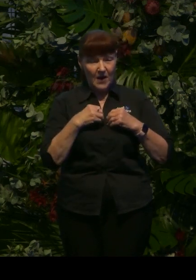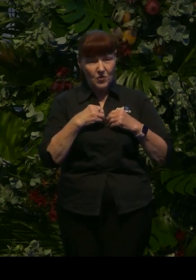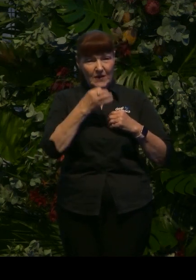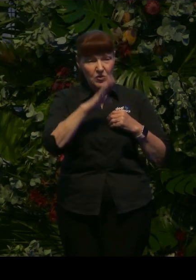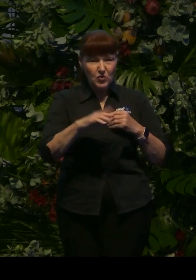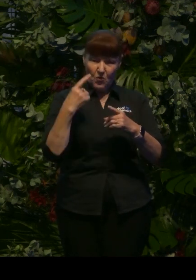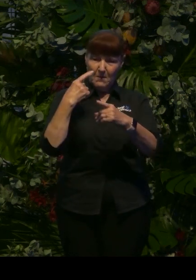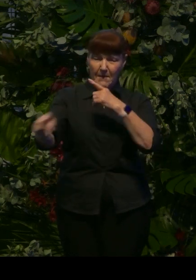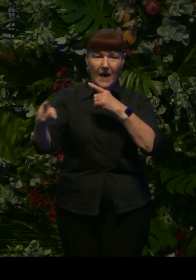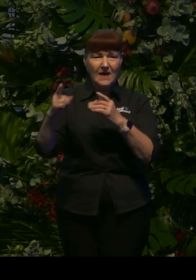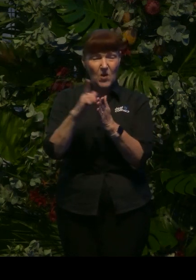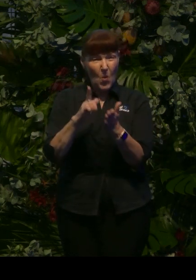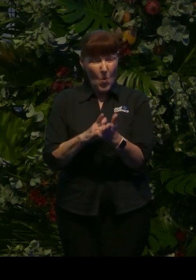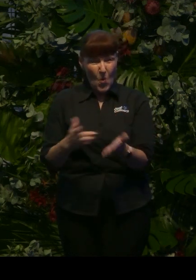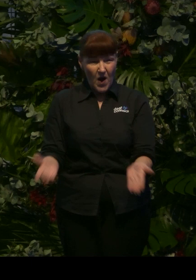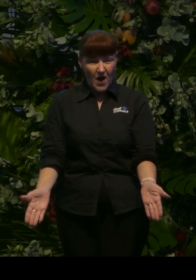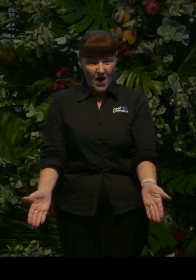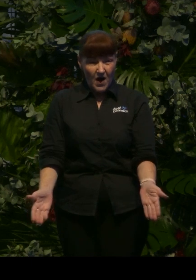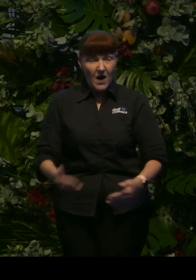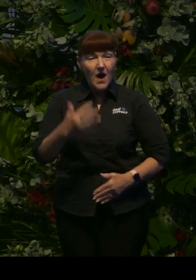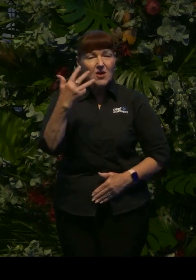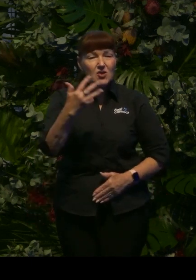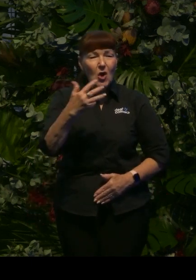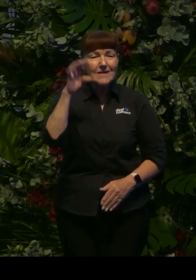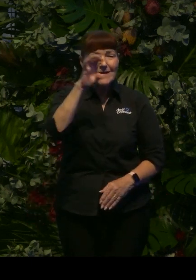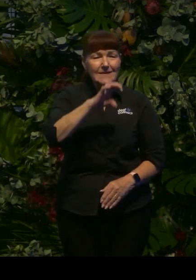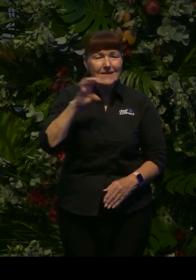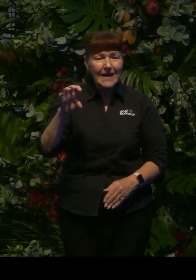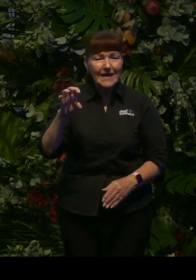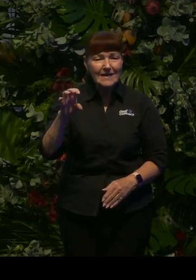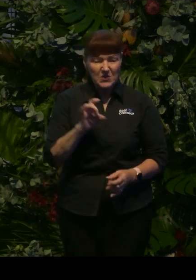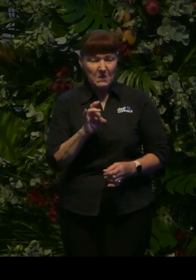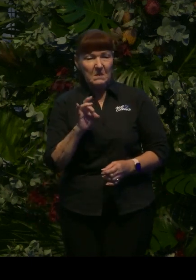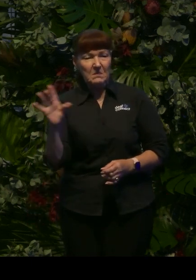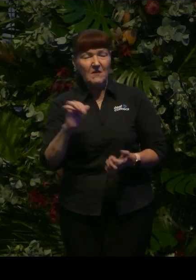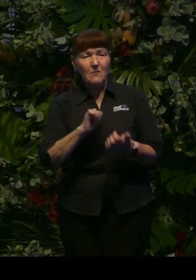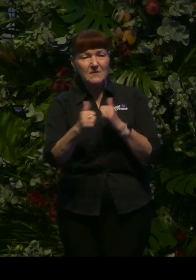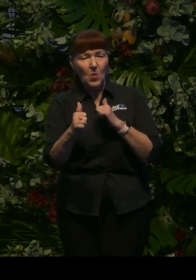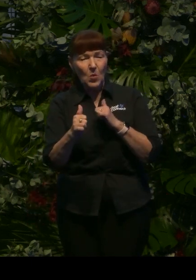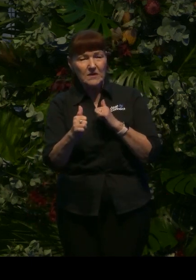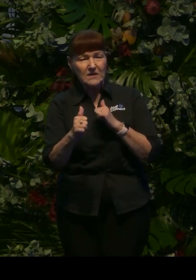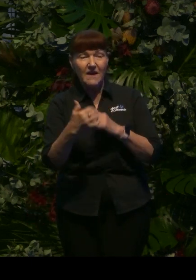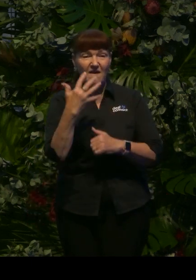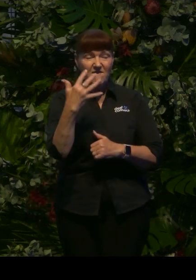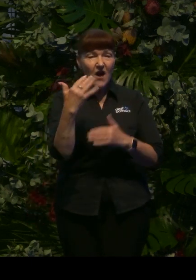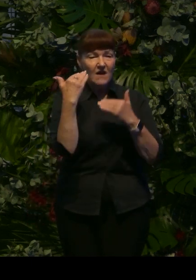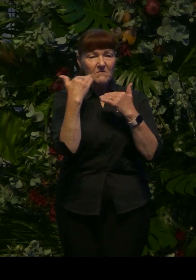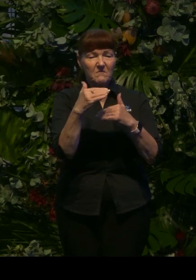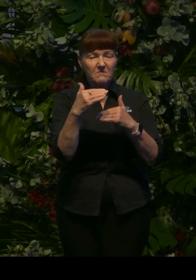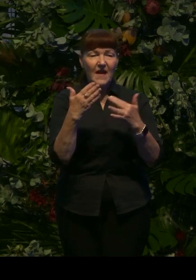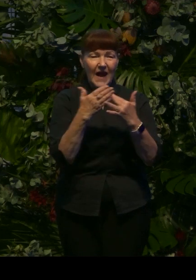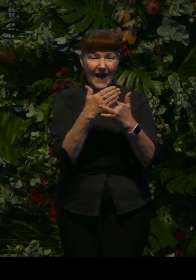law. 19 states excluded transgender athletes in school years, and 5 states restricted access